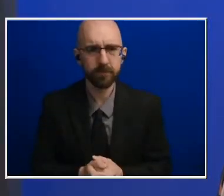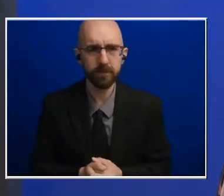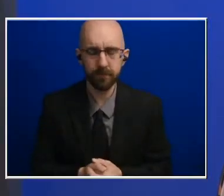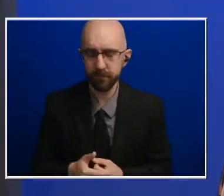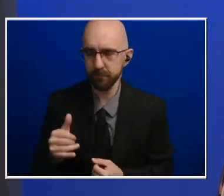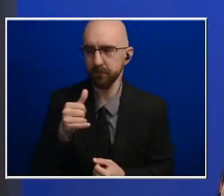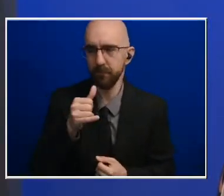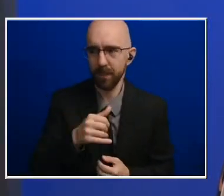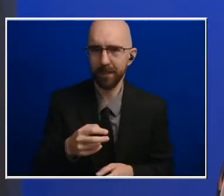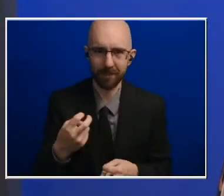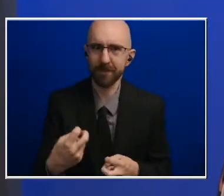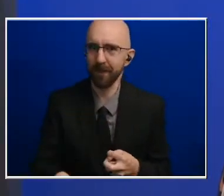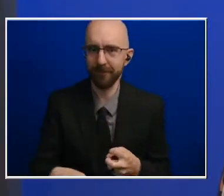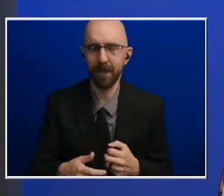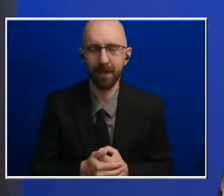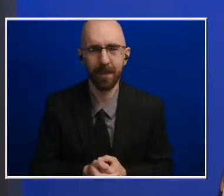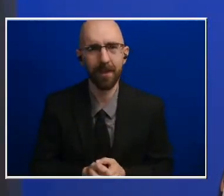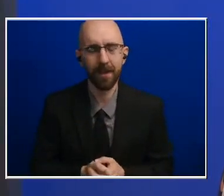hard.